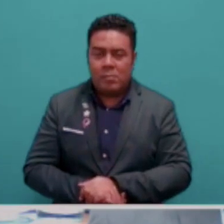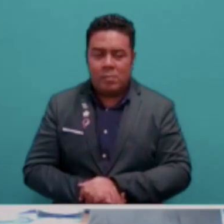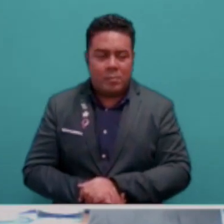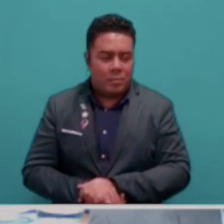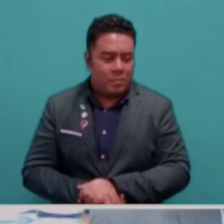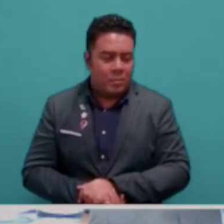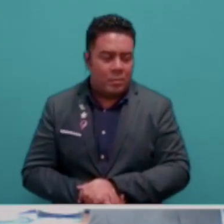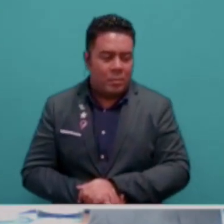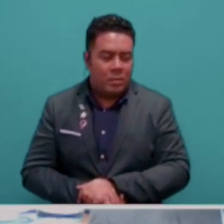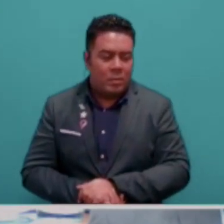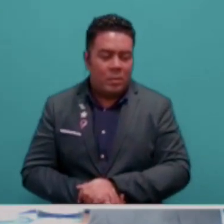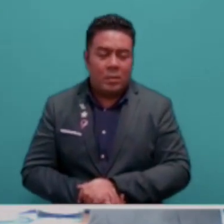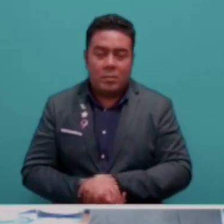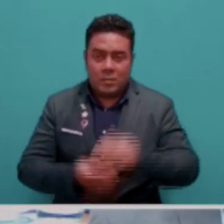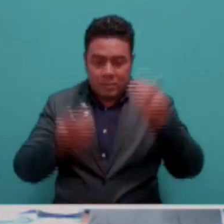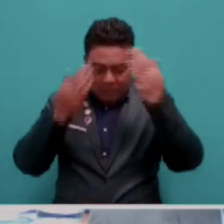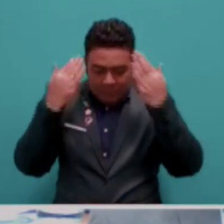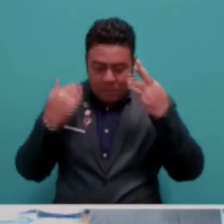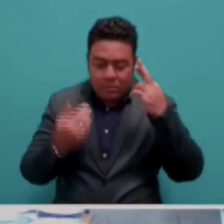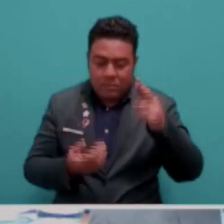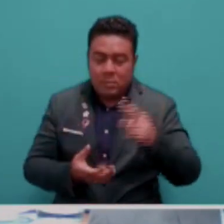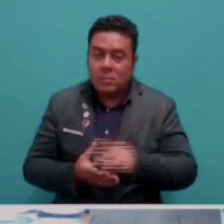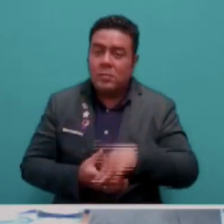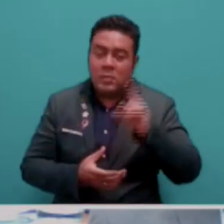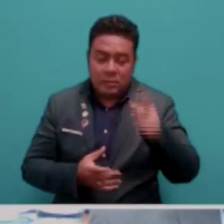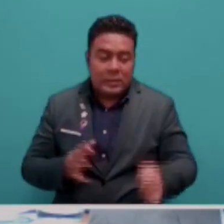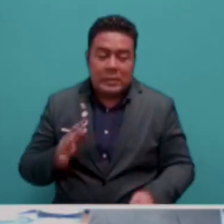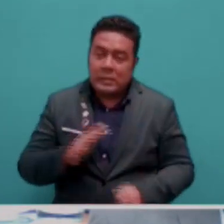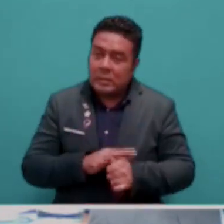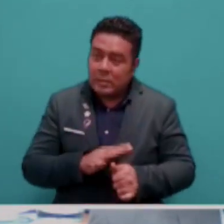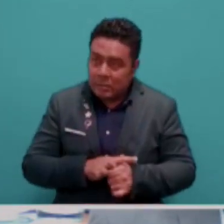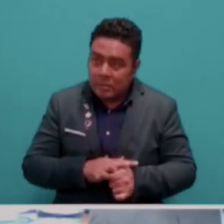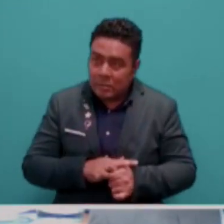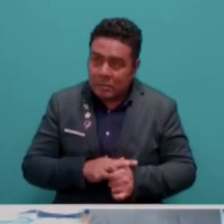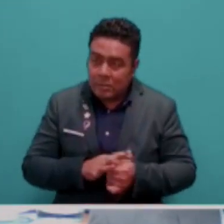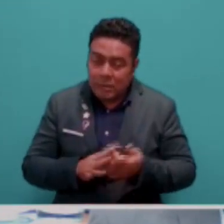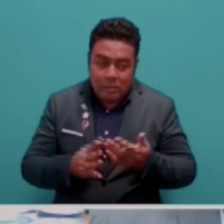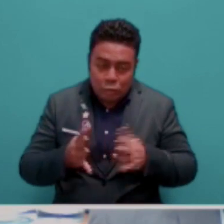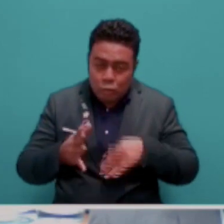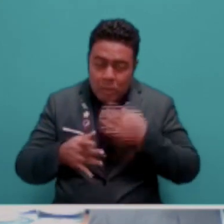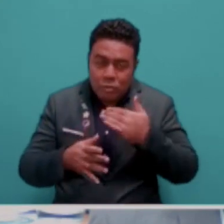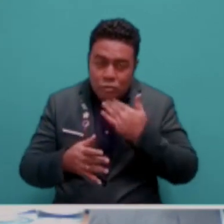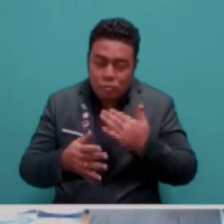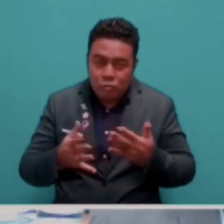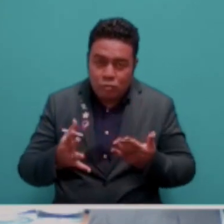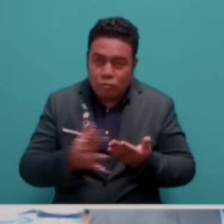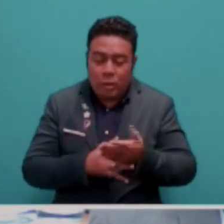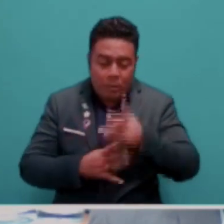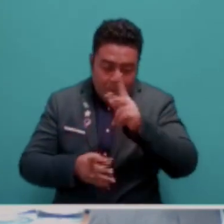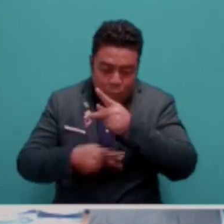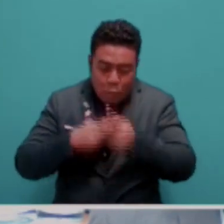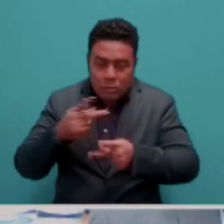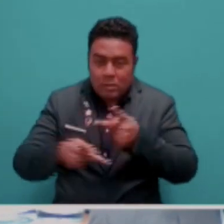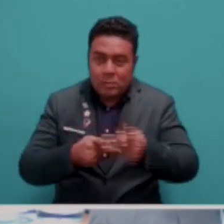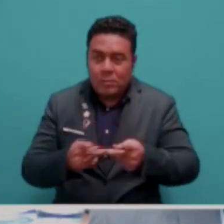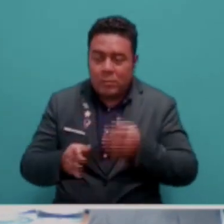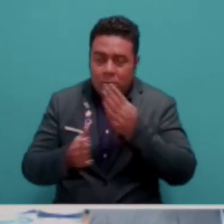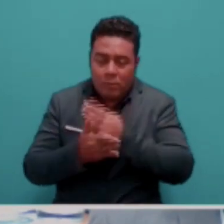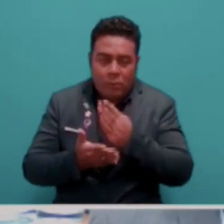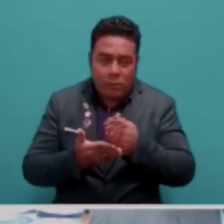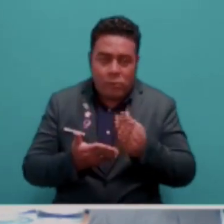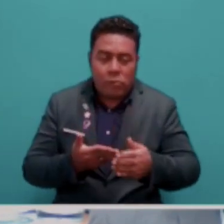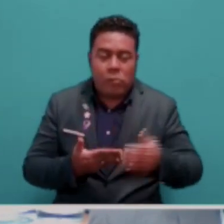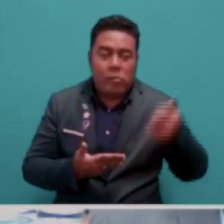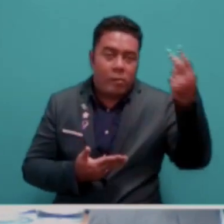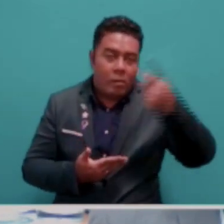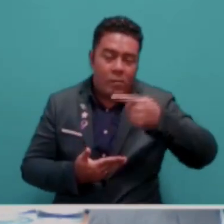Mr. Speaker, sir, if it's excessive, the process is there. And of course, 17 as